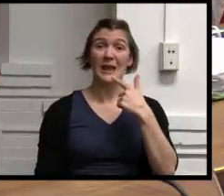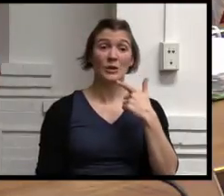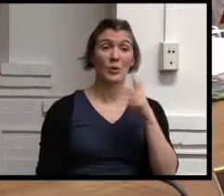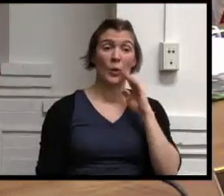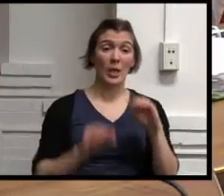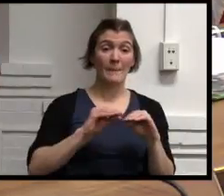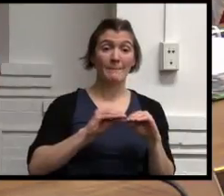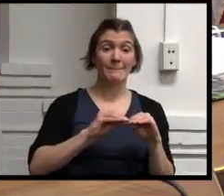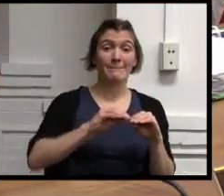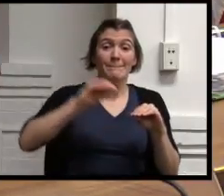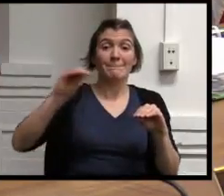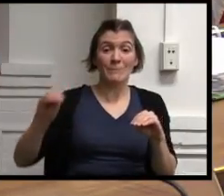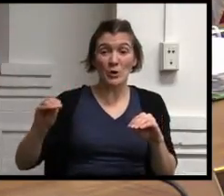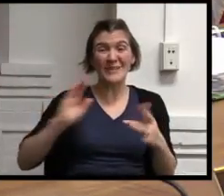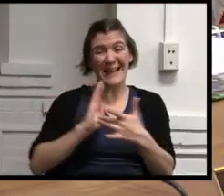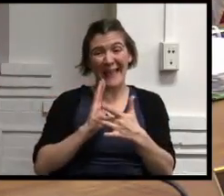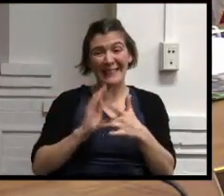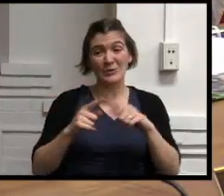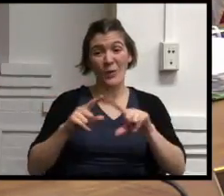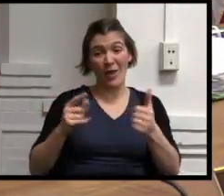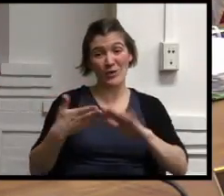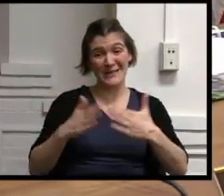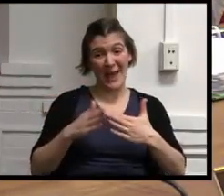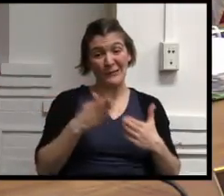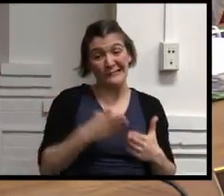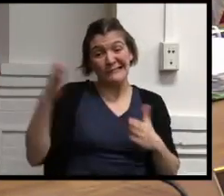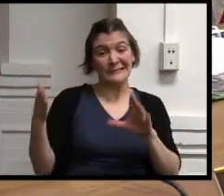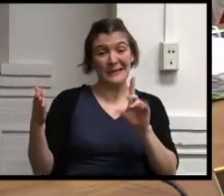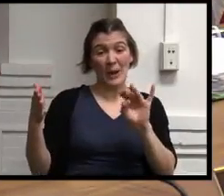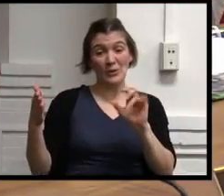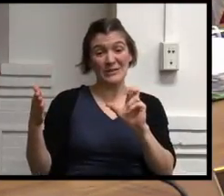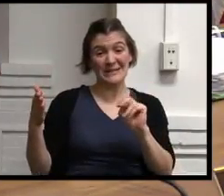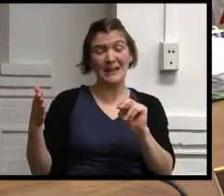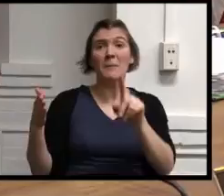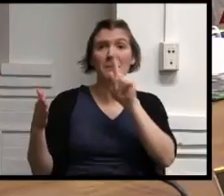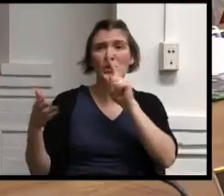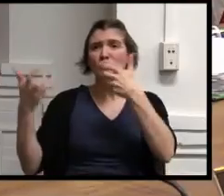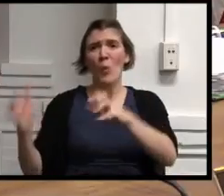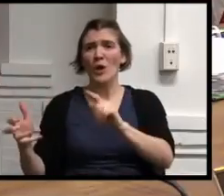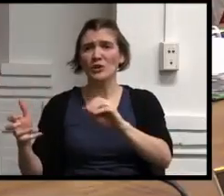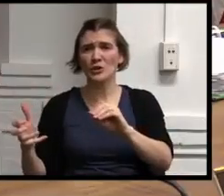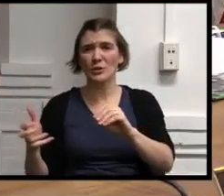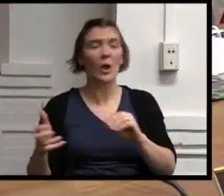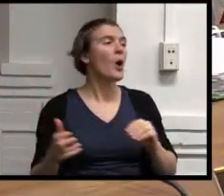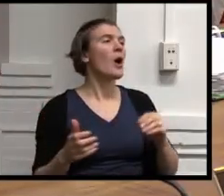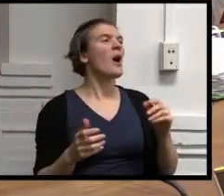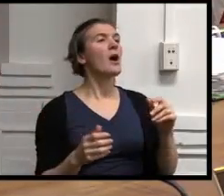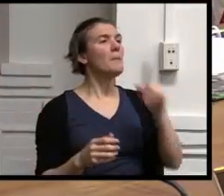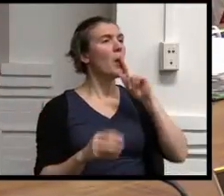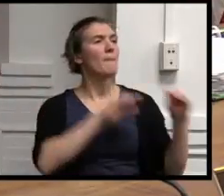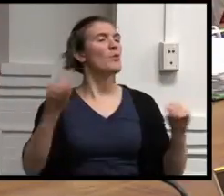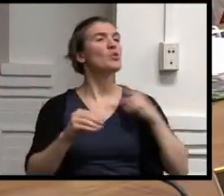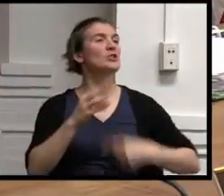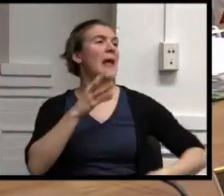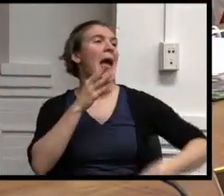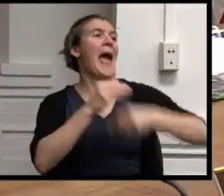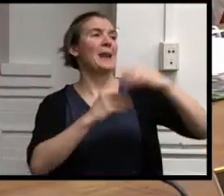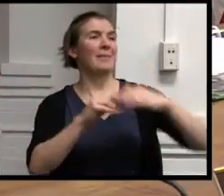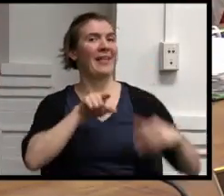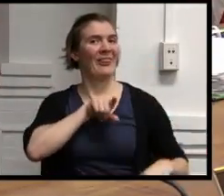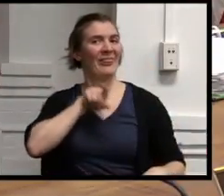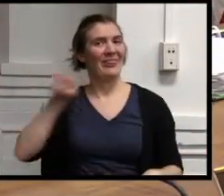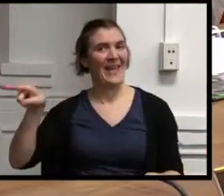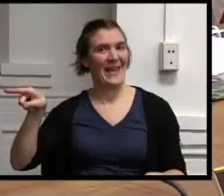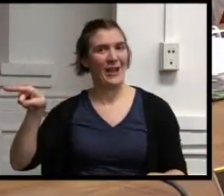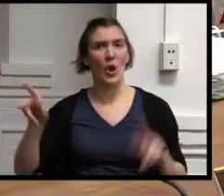over into Dummerston, not because you want to. but Adding the be- facility, I'd that say. facility.